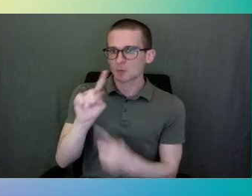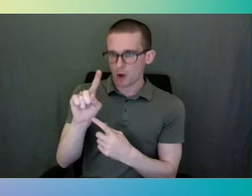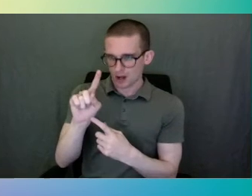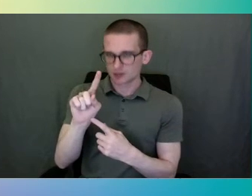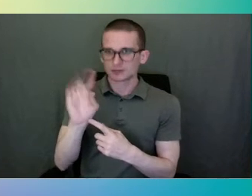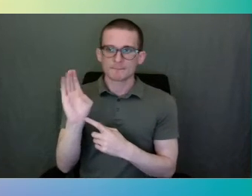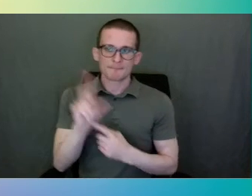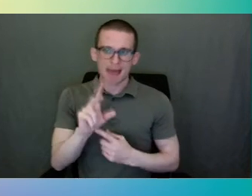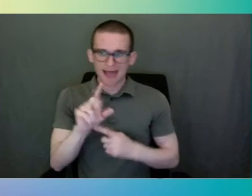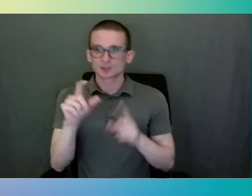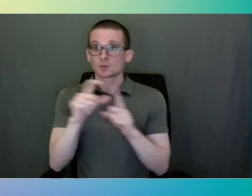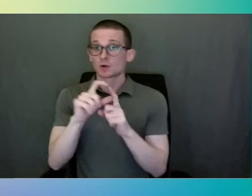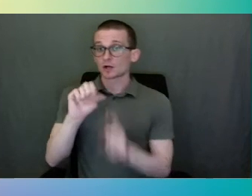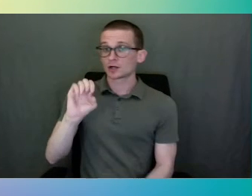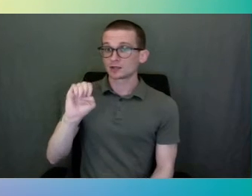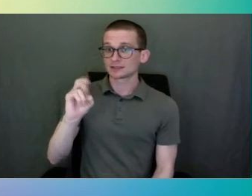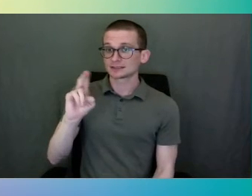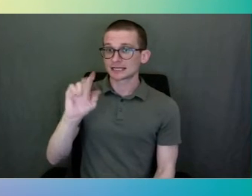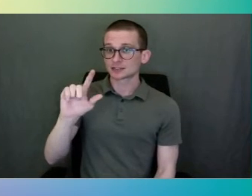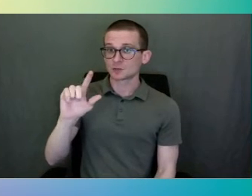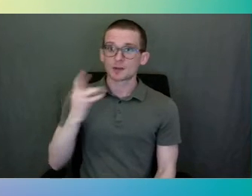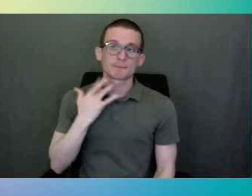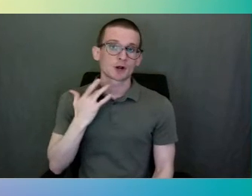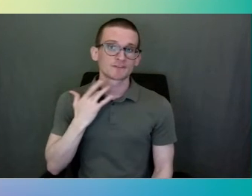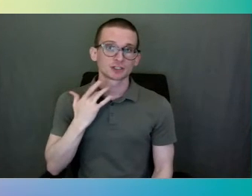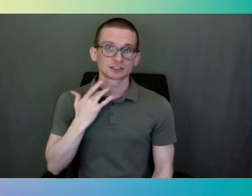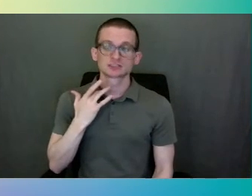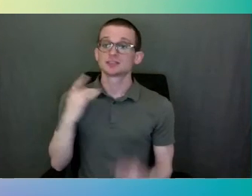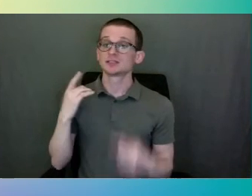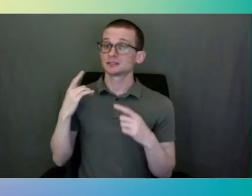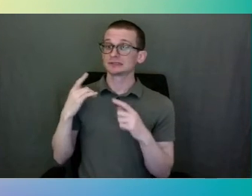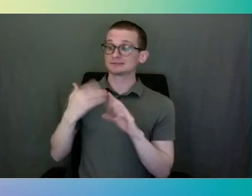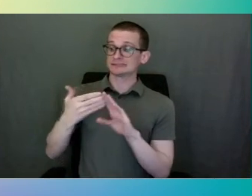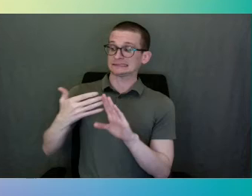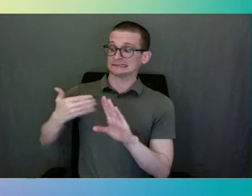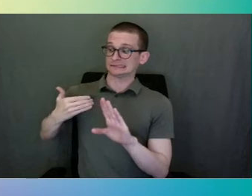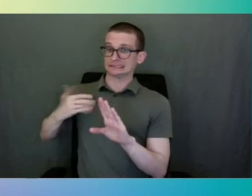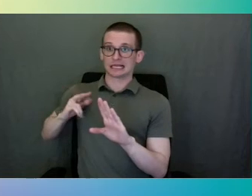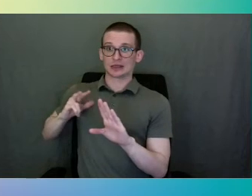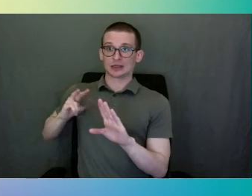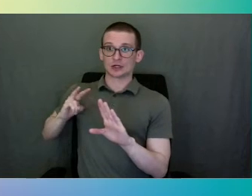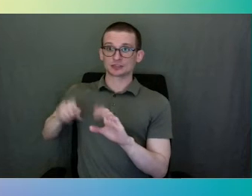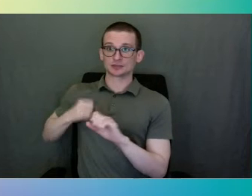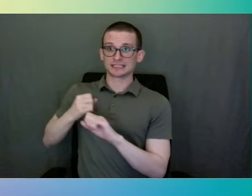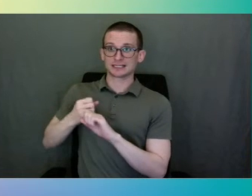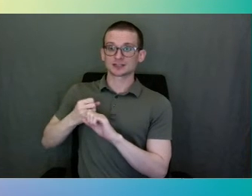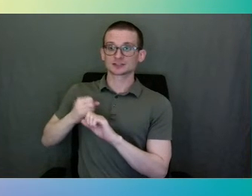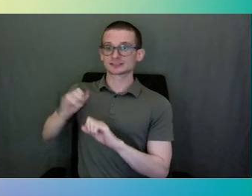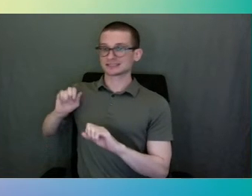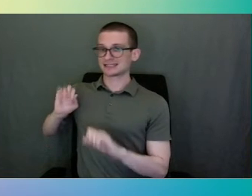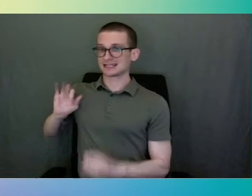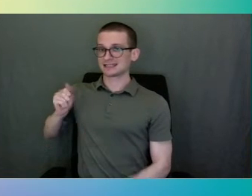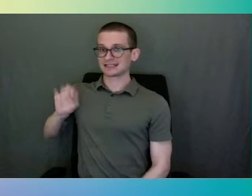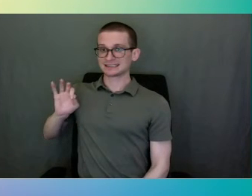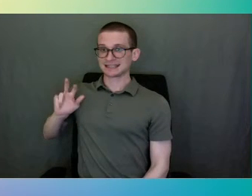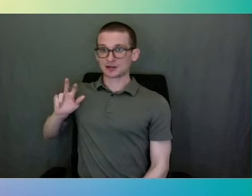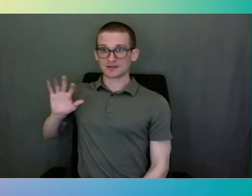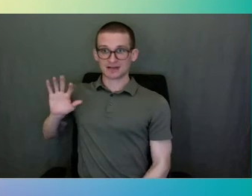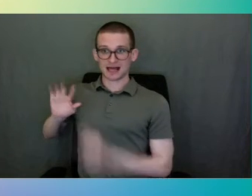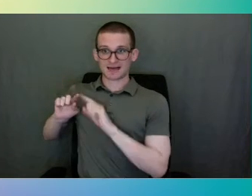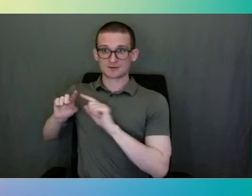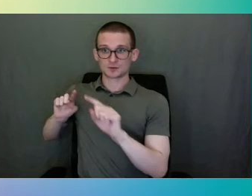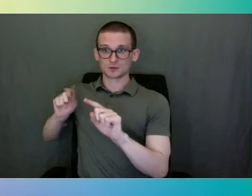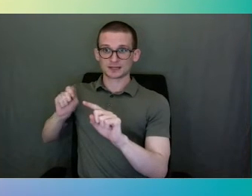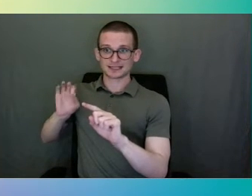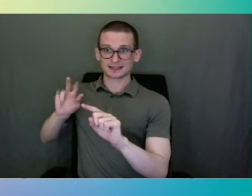lot had happened in the 32 years between 1935 and 37 when they made that mistake. Now, Ed's